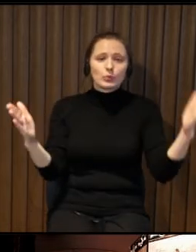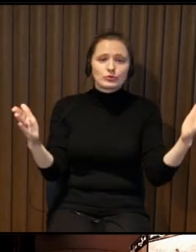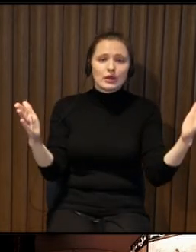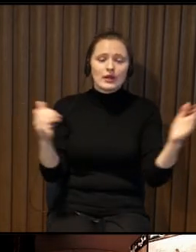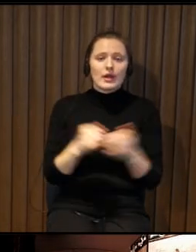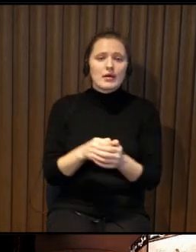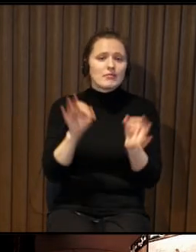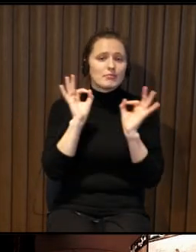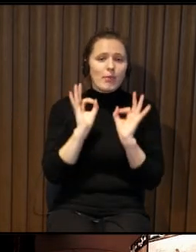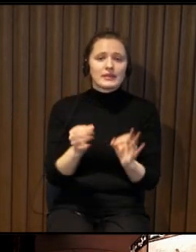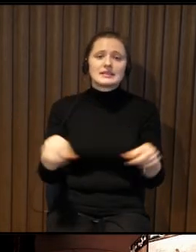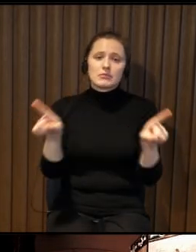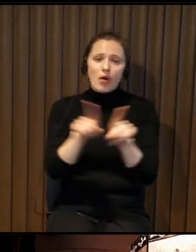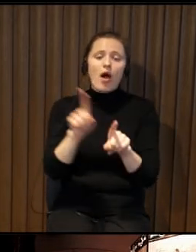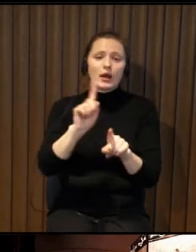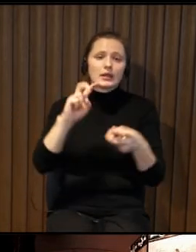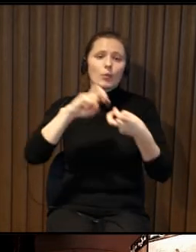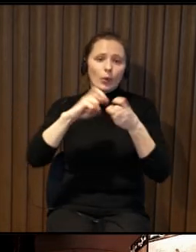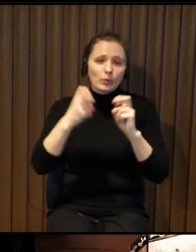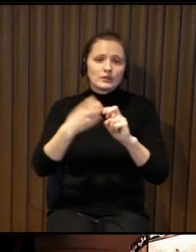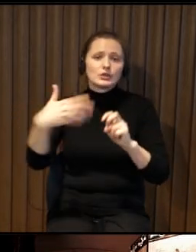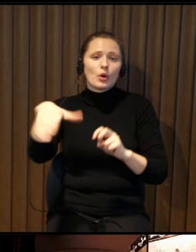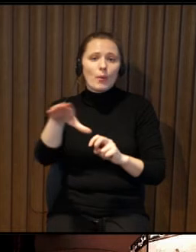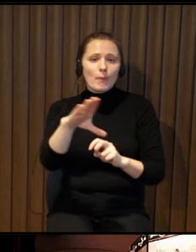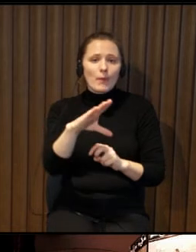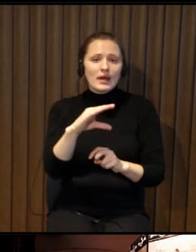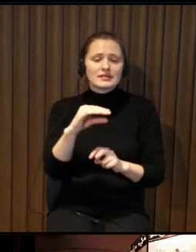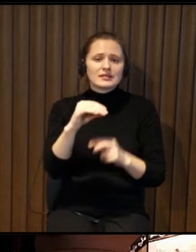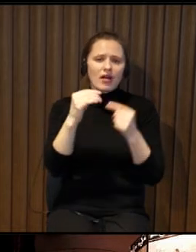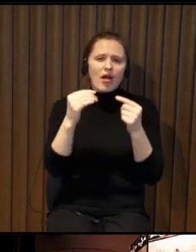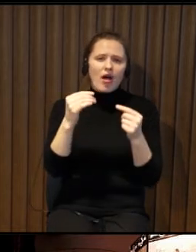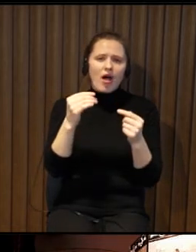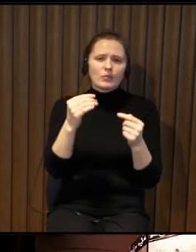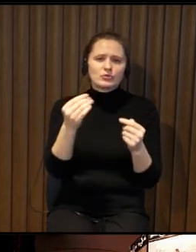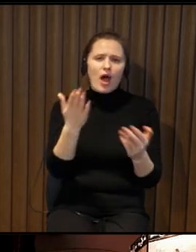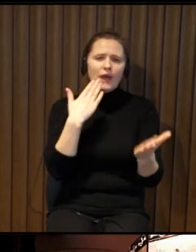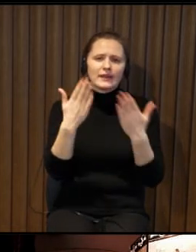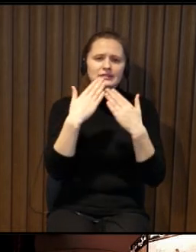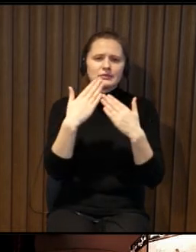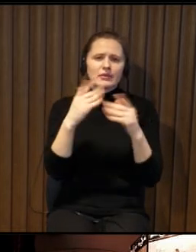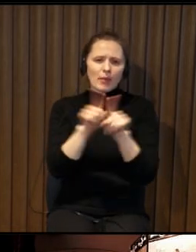afterthought. We bolt on whatever it is that they need. We segregate and make